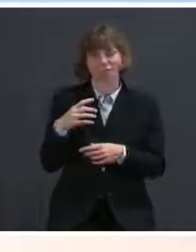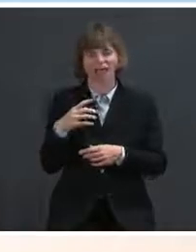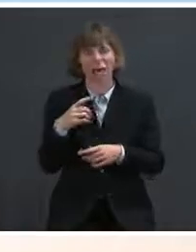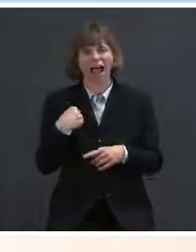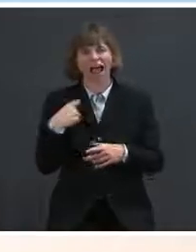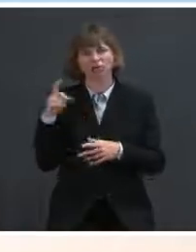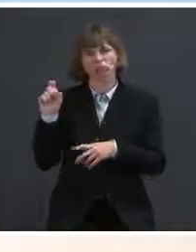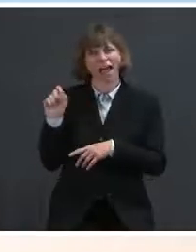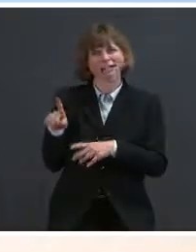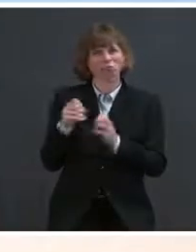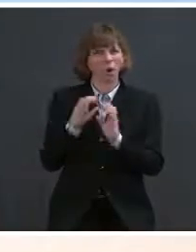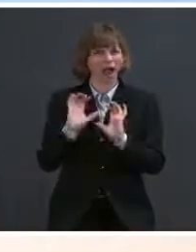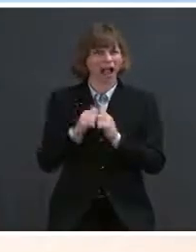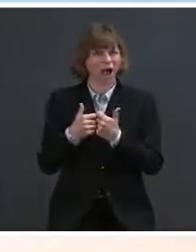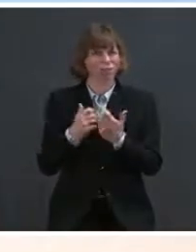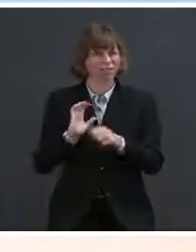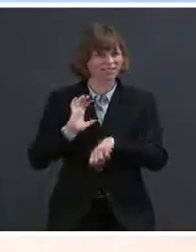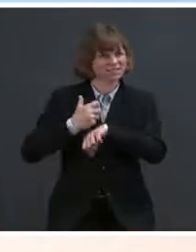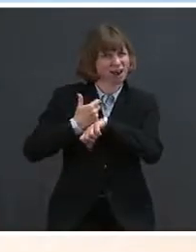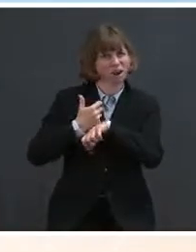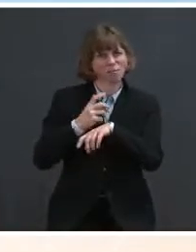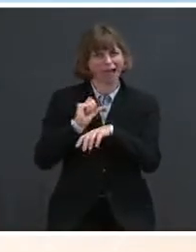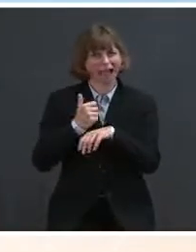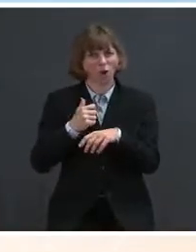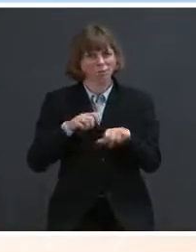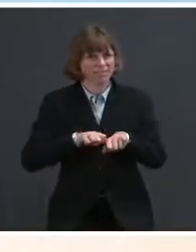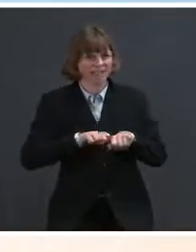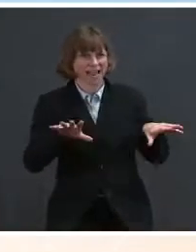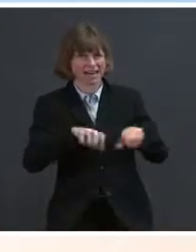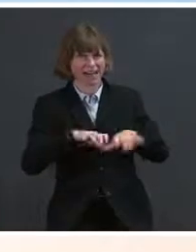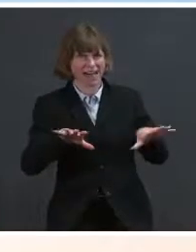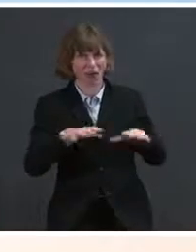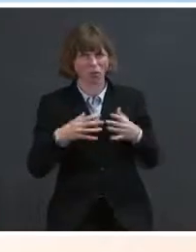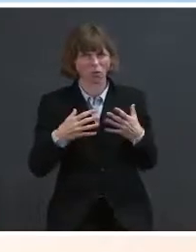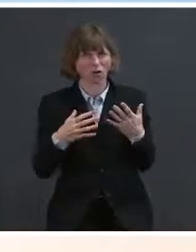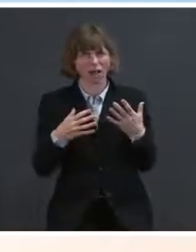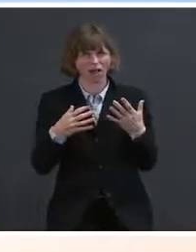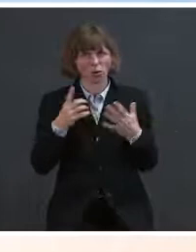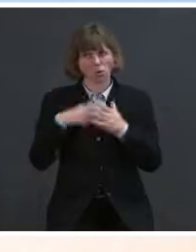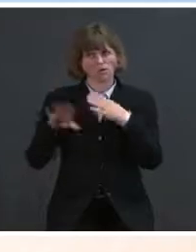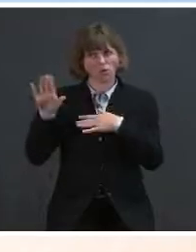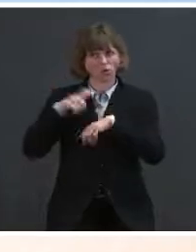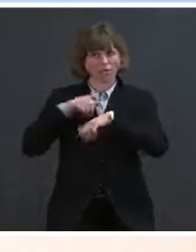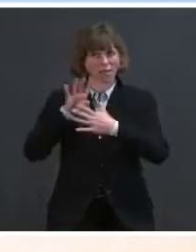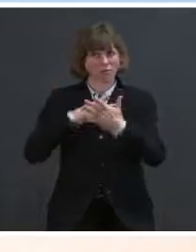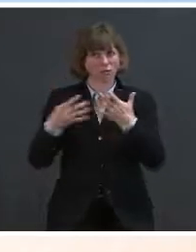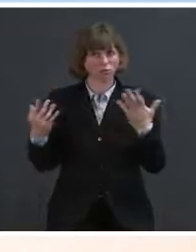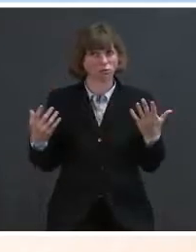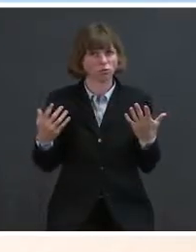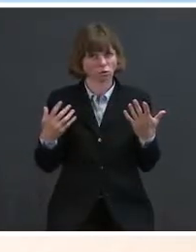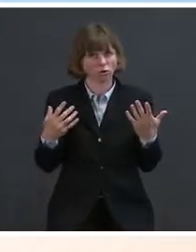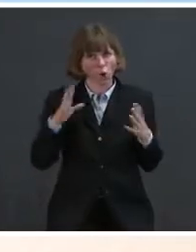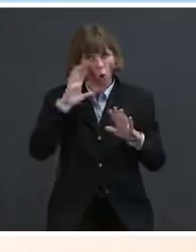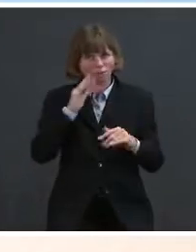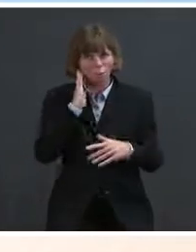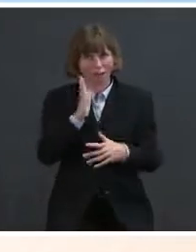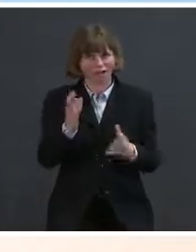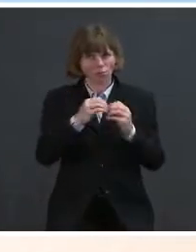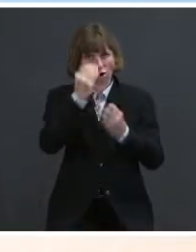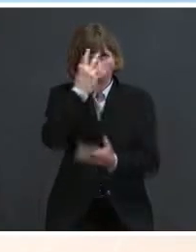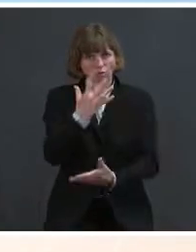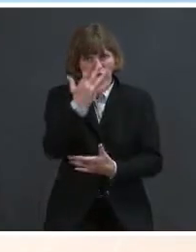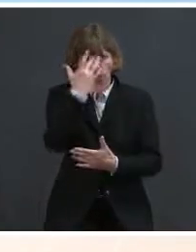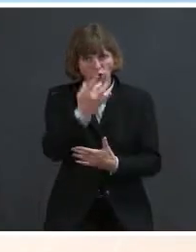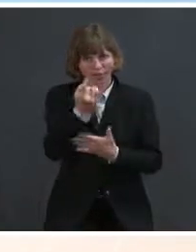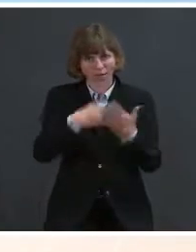be implemented or pushed out specifically, and kind of what the timeline for that will be. And hopefully we'll have more of an update on that early next week, but I'll